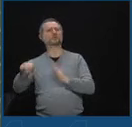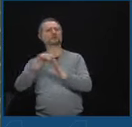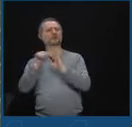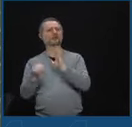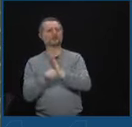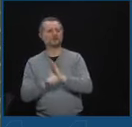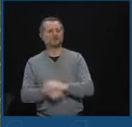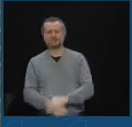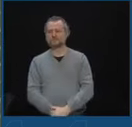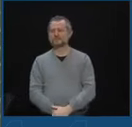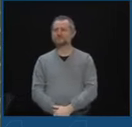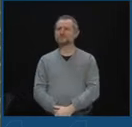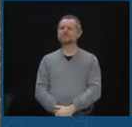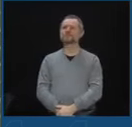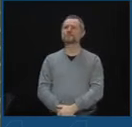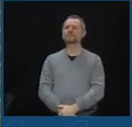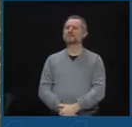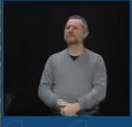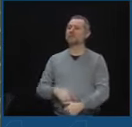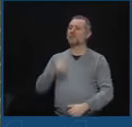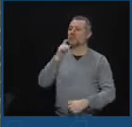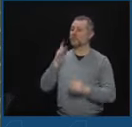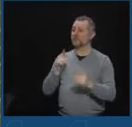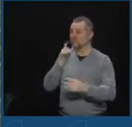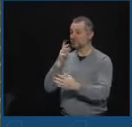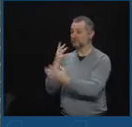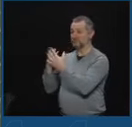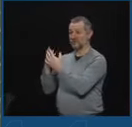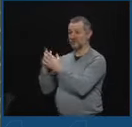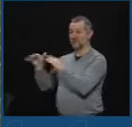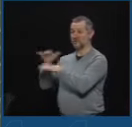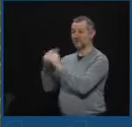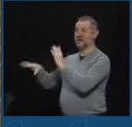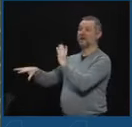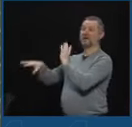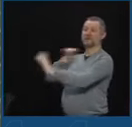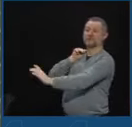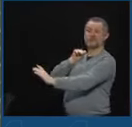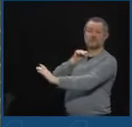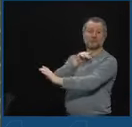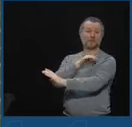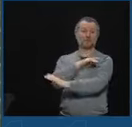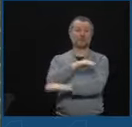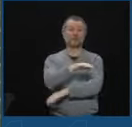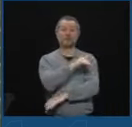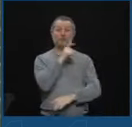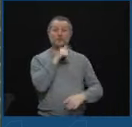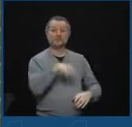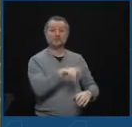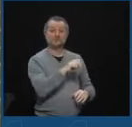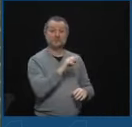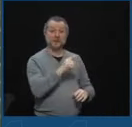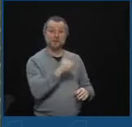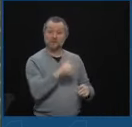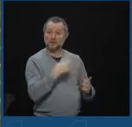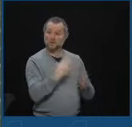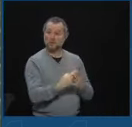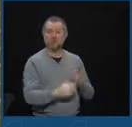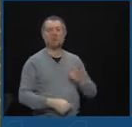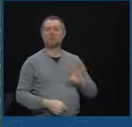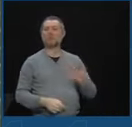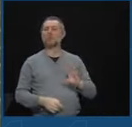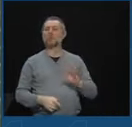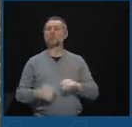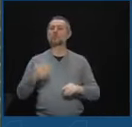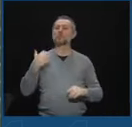take formerly incarcerated individuals, and not everybody from SNUG have to be formerly incarcerated. We take coaches, we take pastors, we take